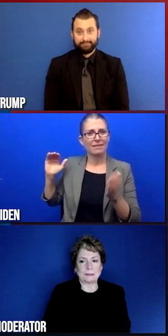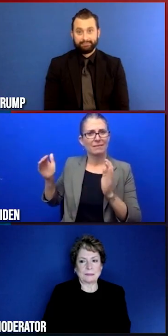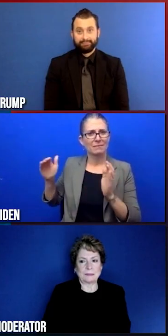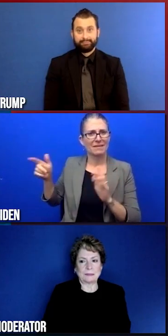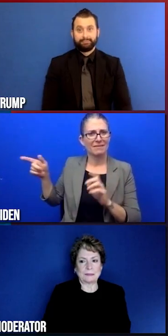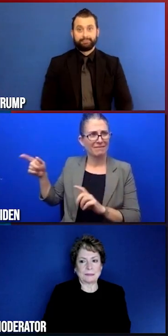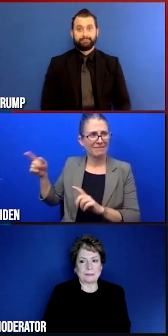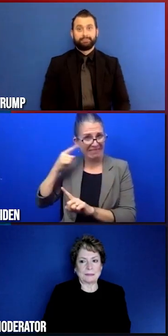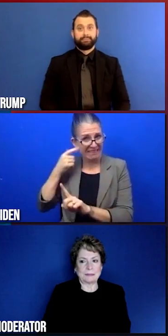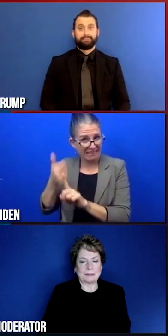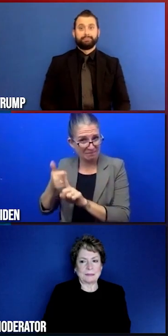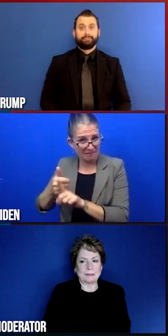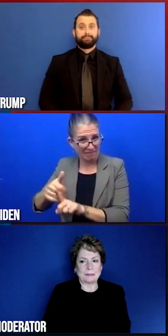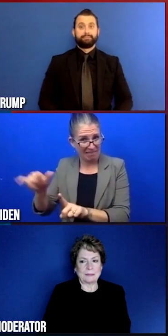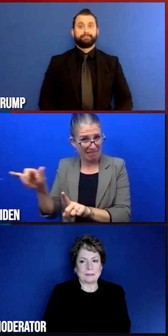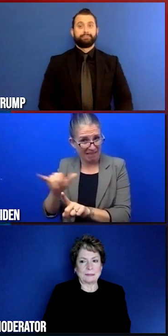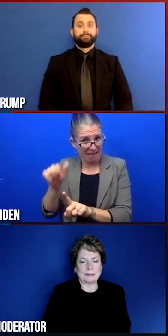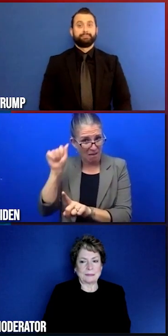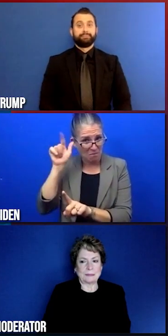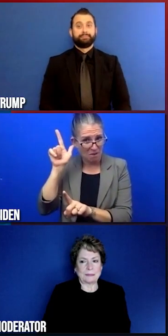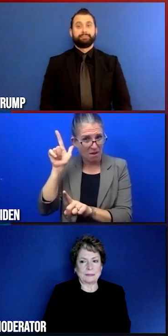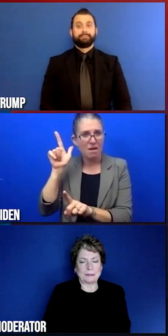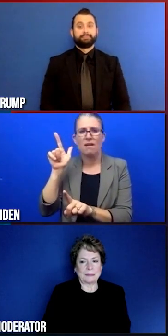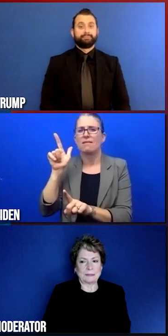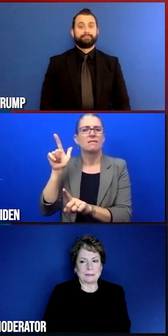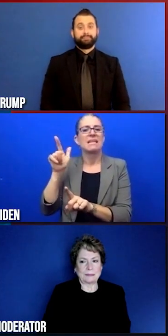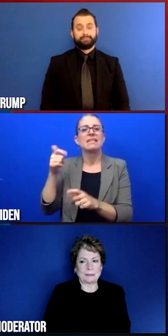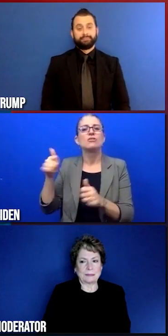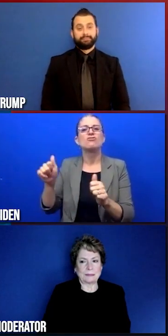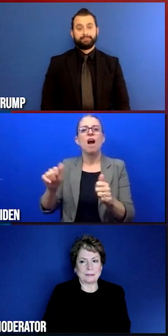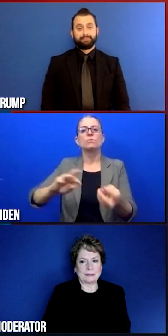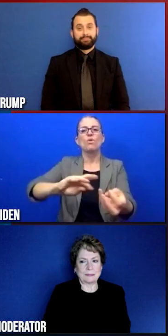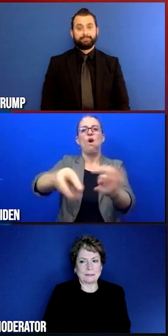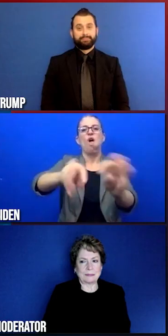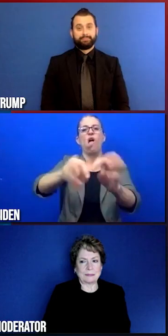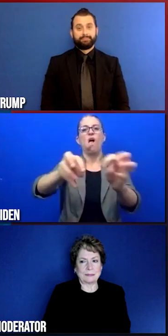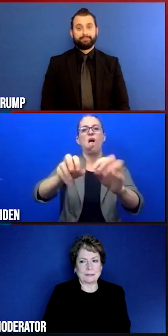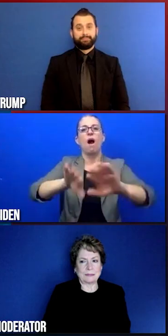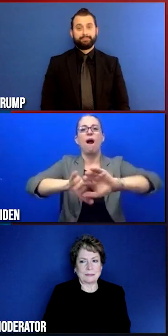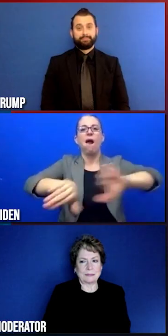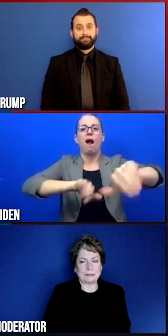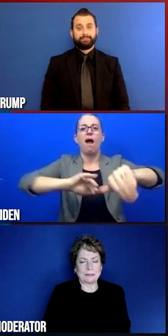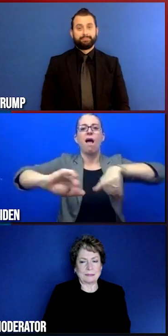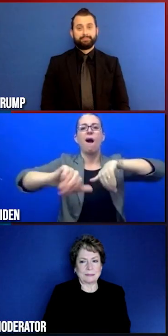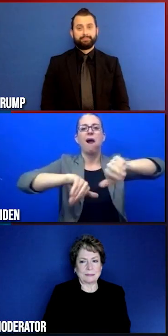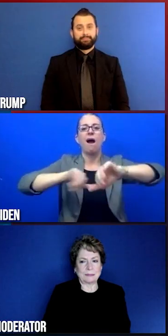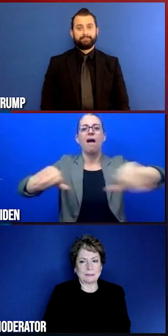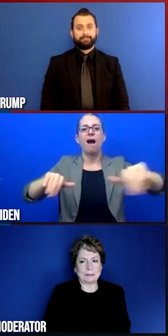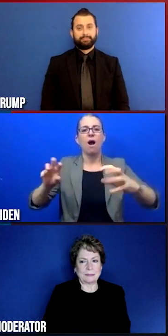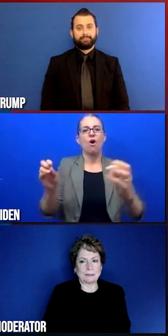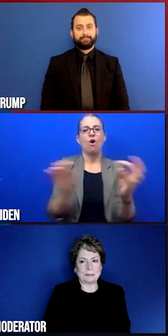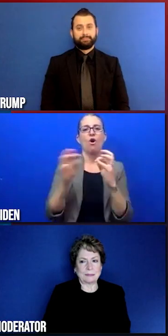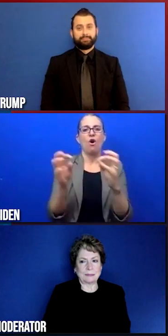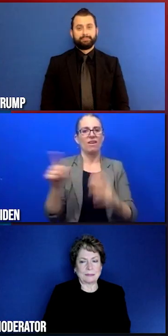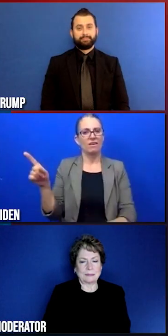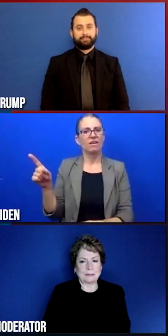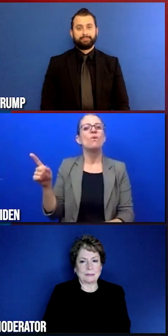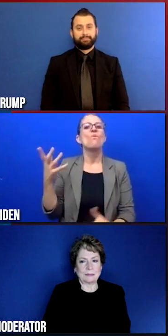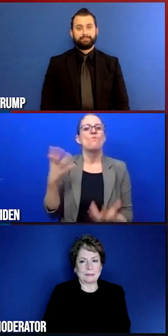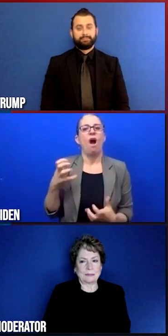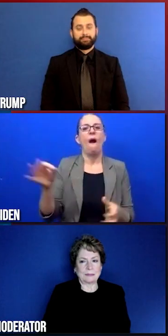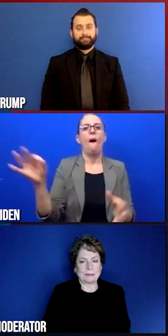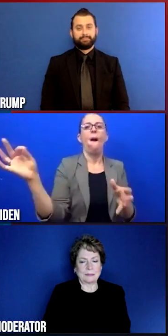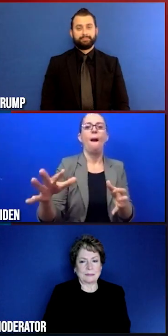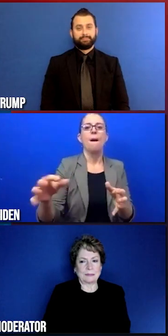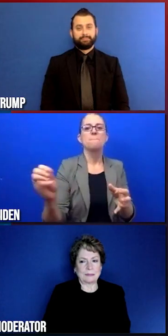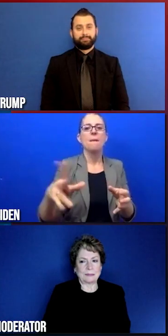single racist fire. Every single one. Started off his campaign coming down the escalator saying he's going to get rid of those